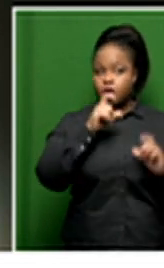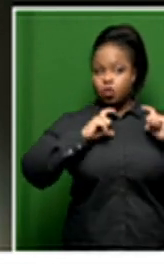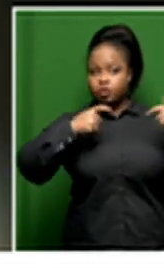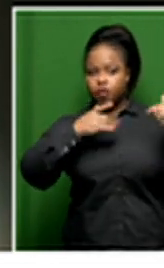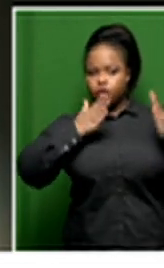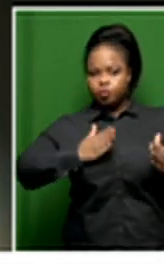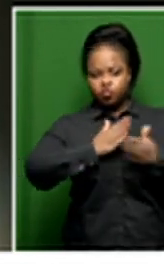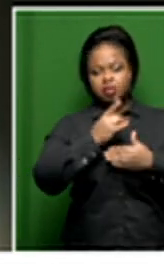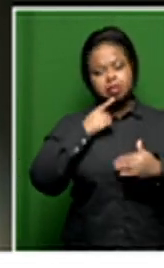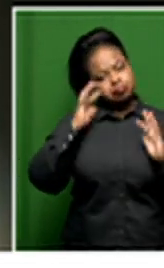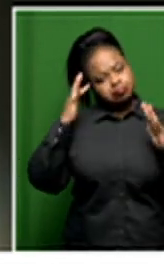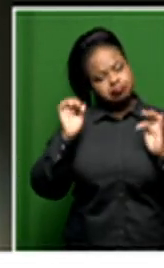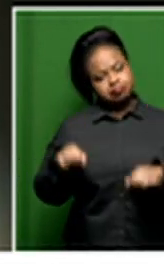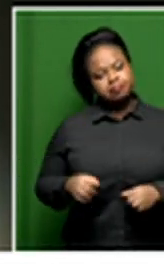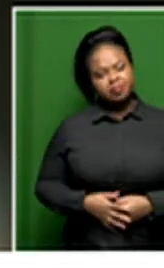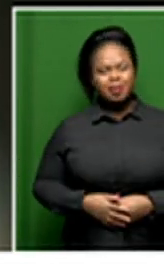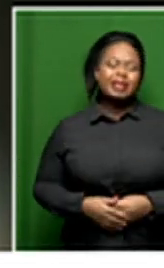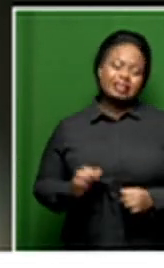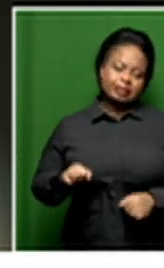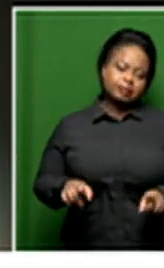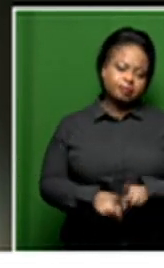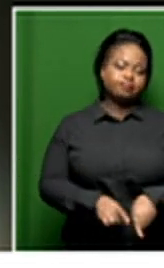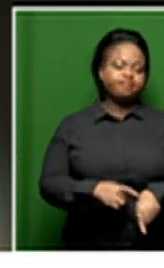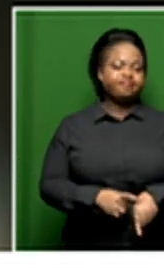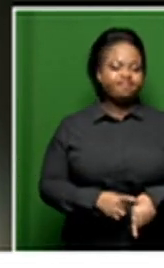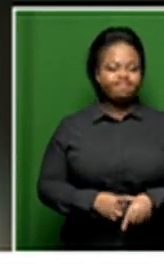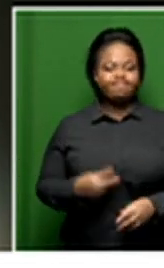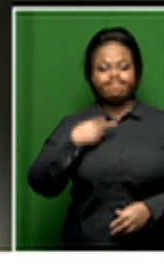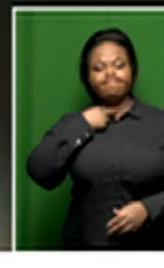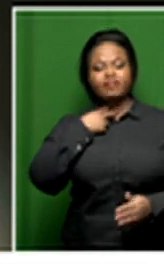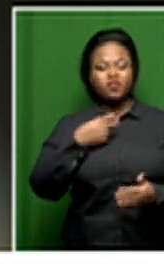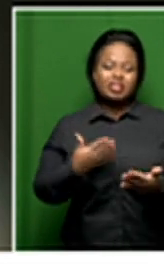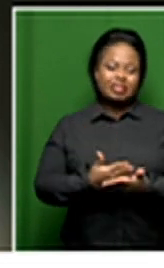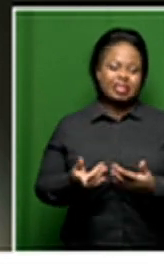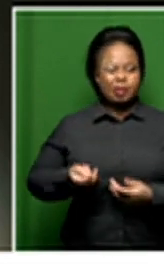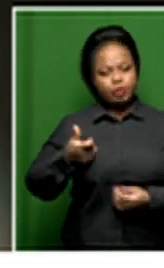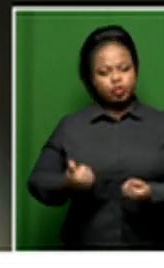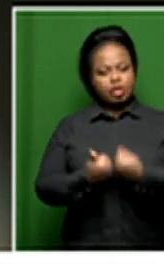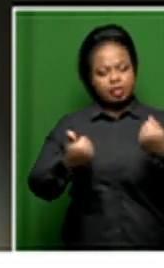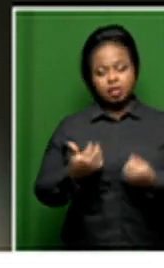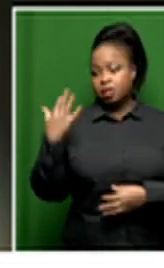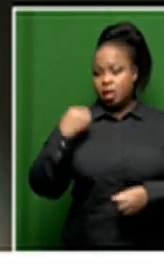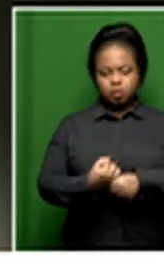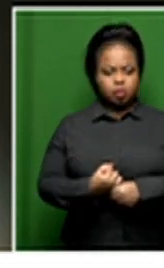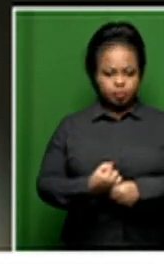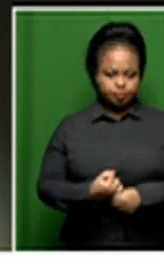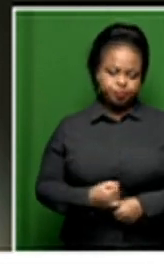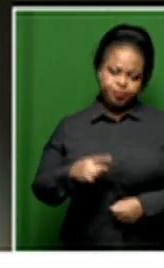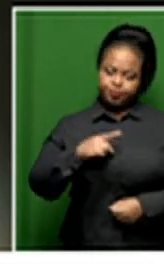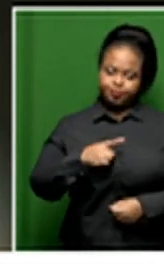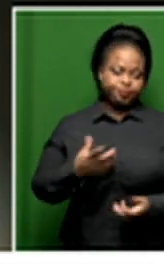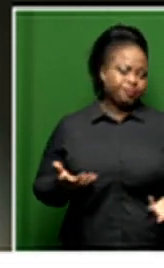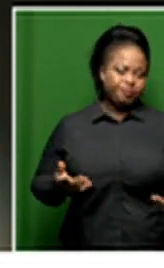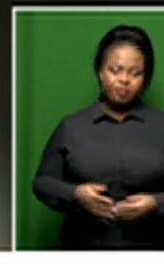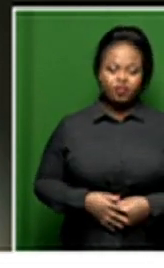best practice. It has had some difficulties recently. In the last year with